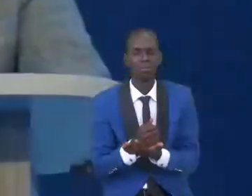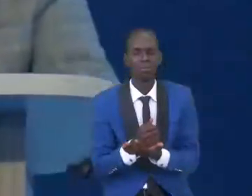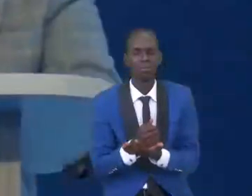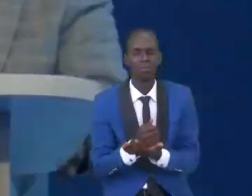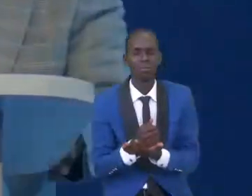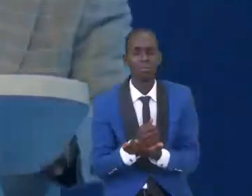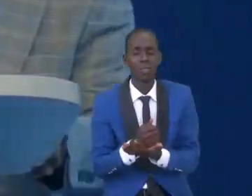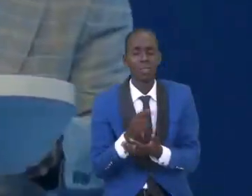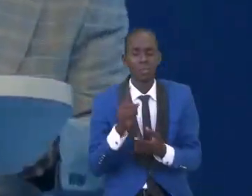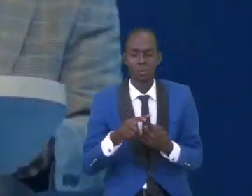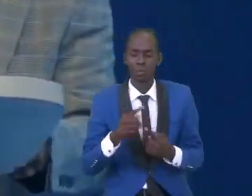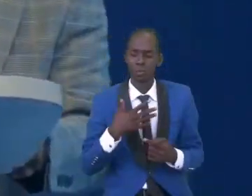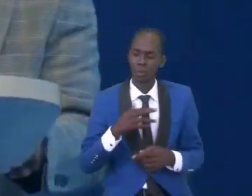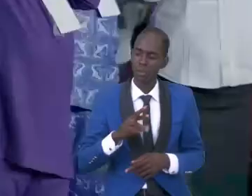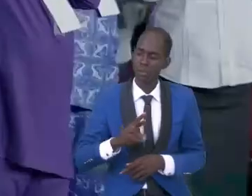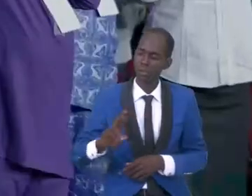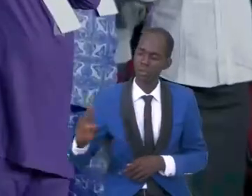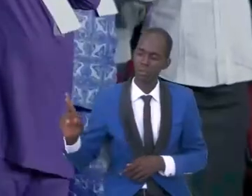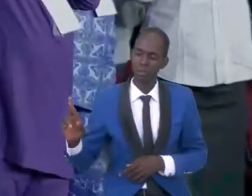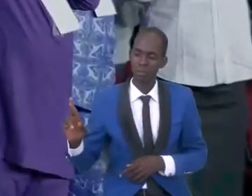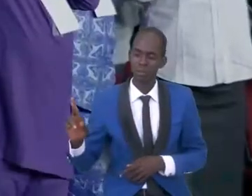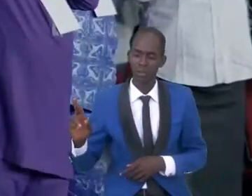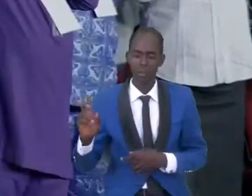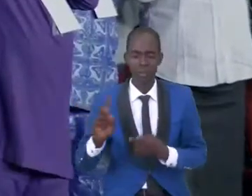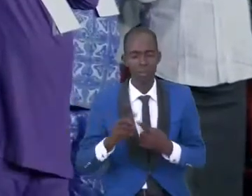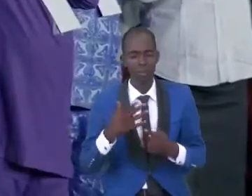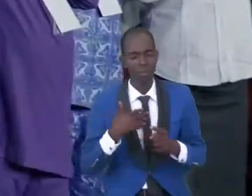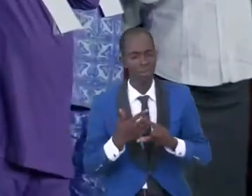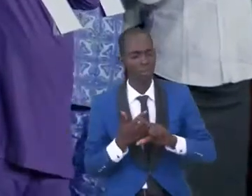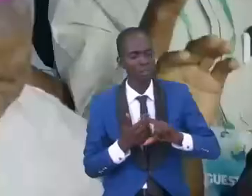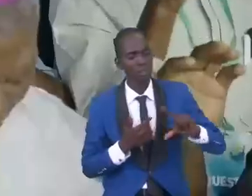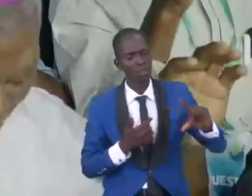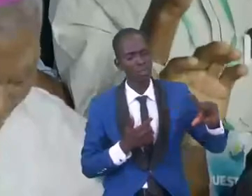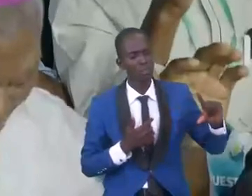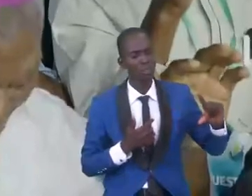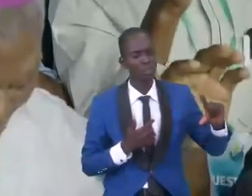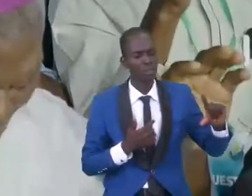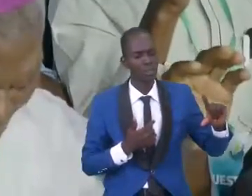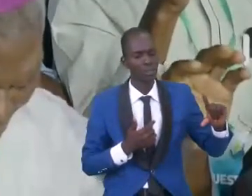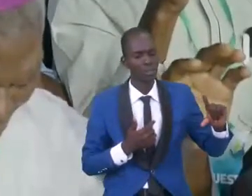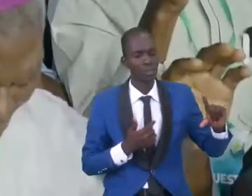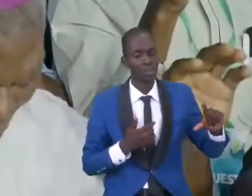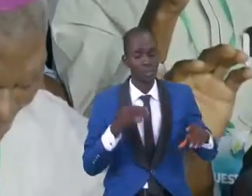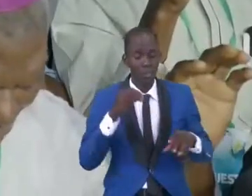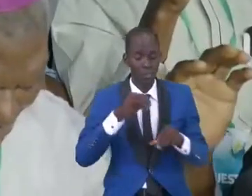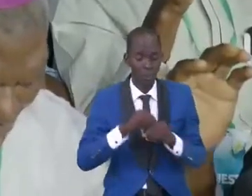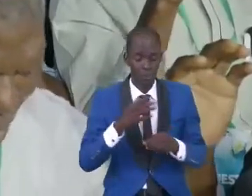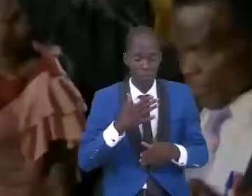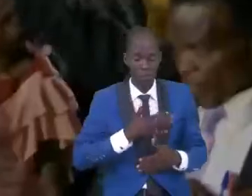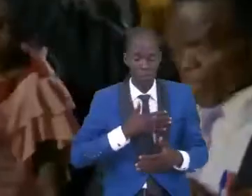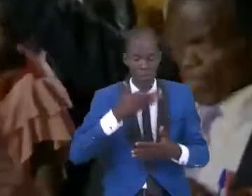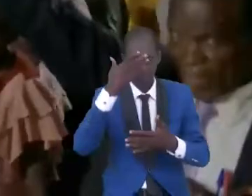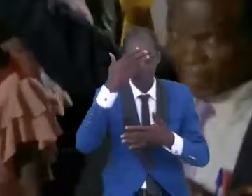To my right, to my left, in my front,